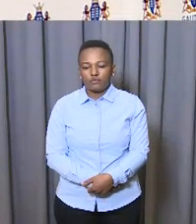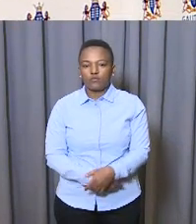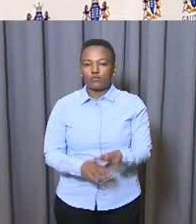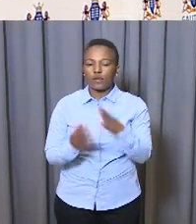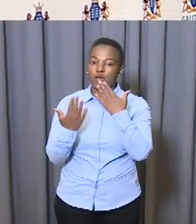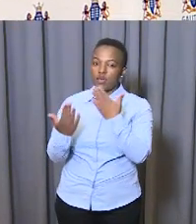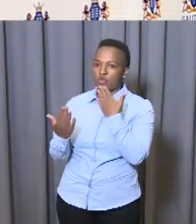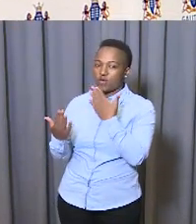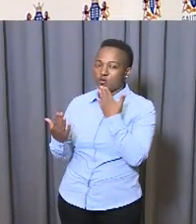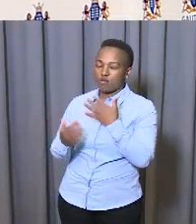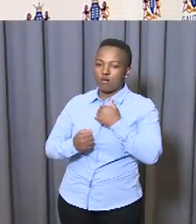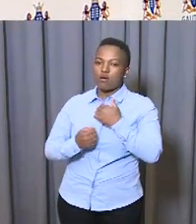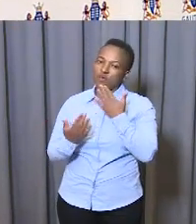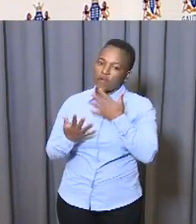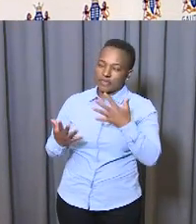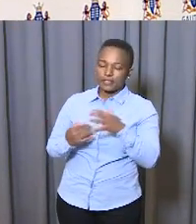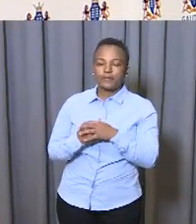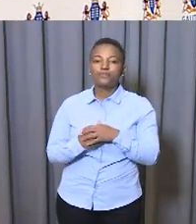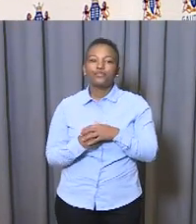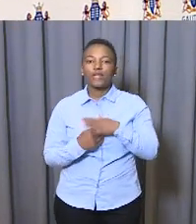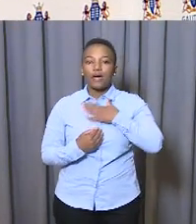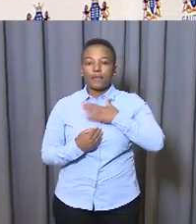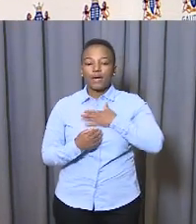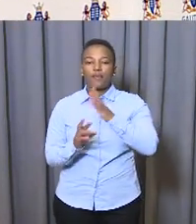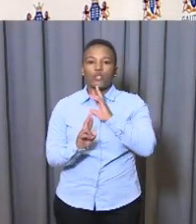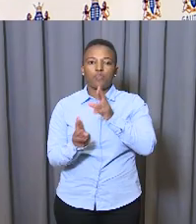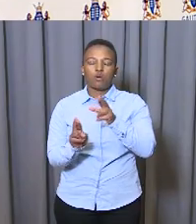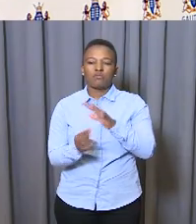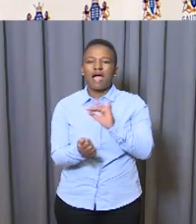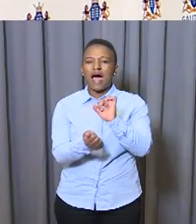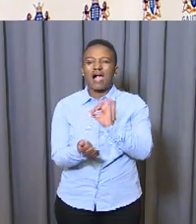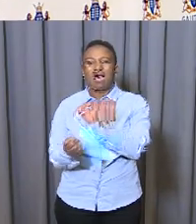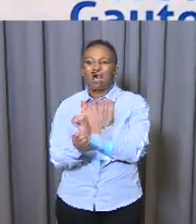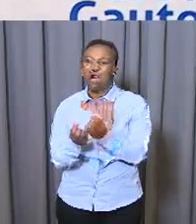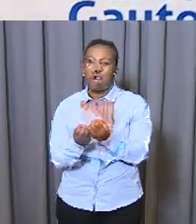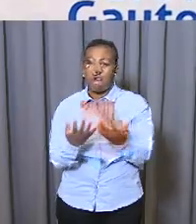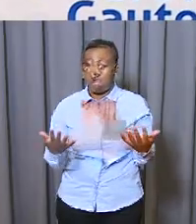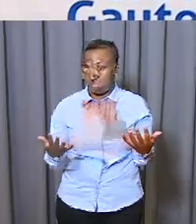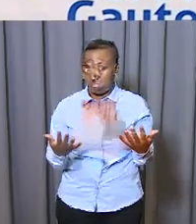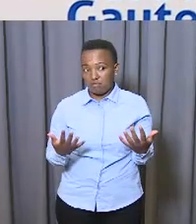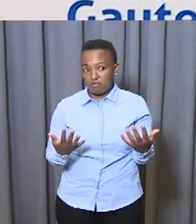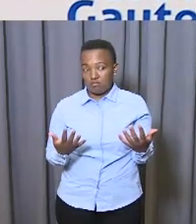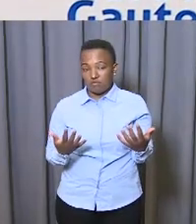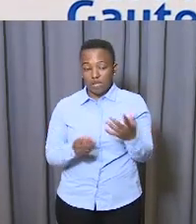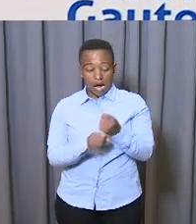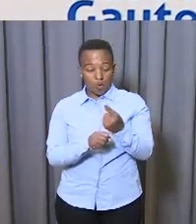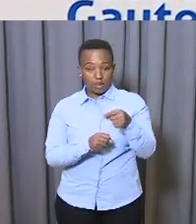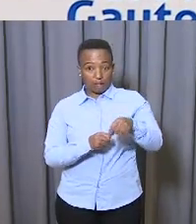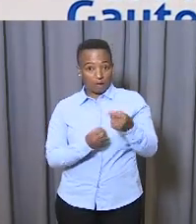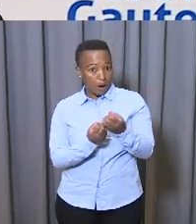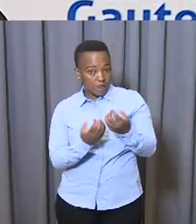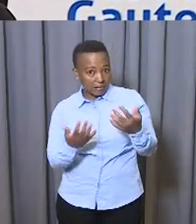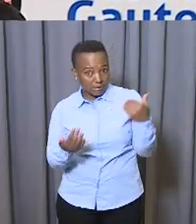Thank you very much. Mine, I'll just respond to the arrest so far. How are we looking here in Gauteng?